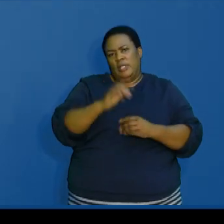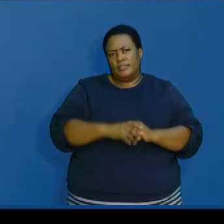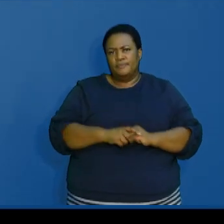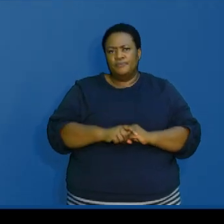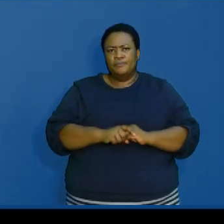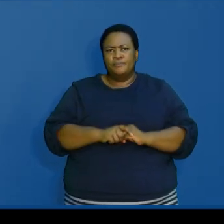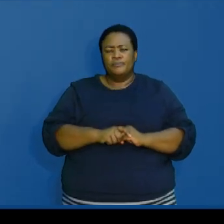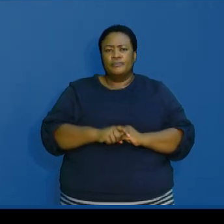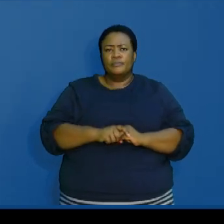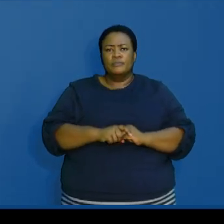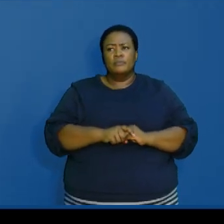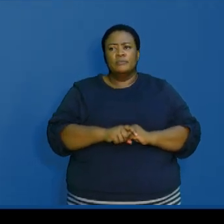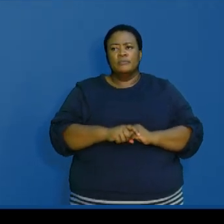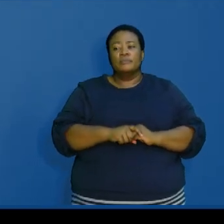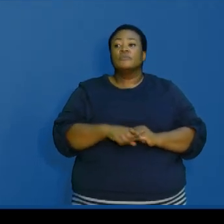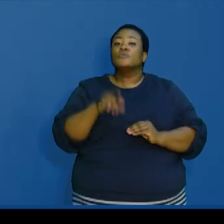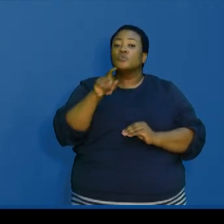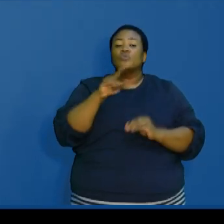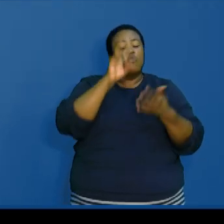How do you manage reading time?